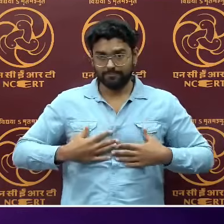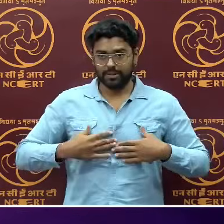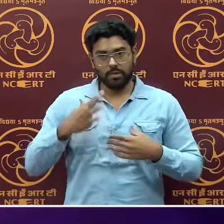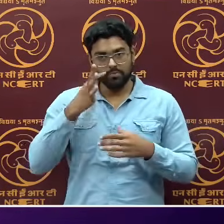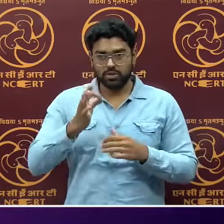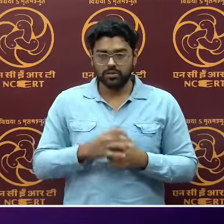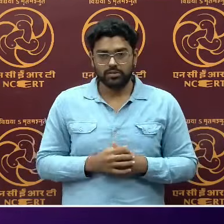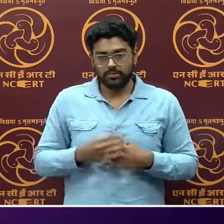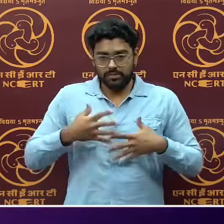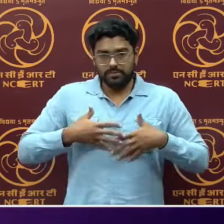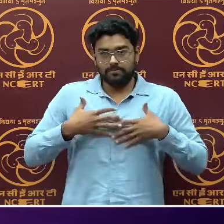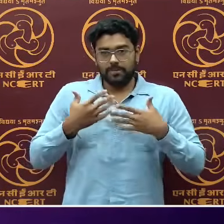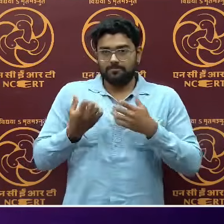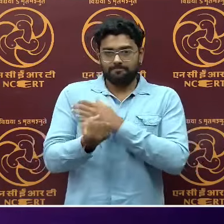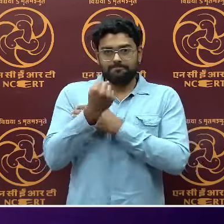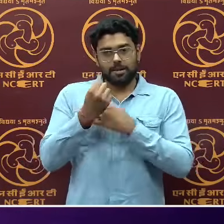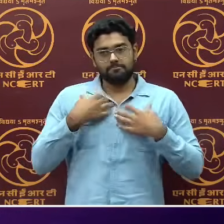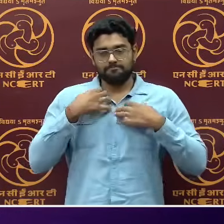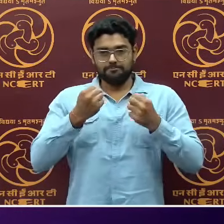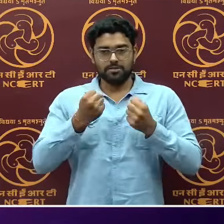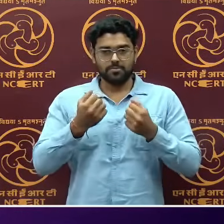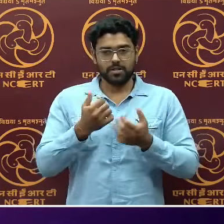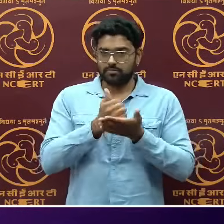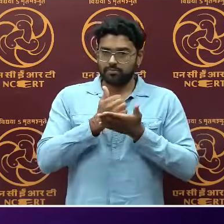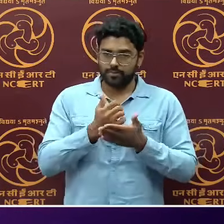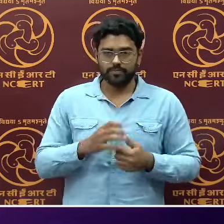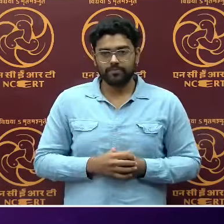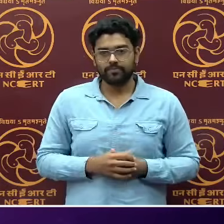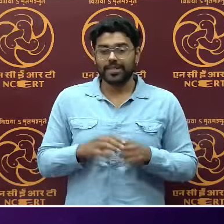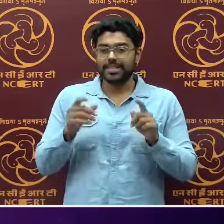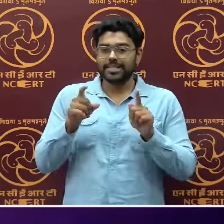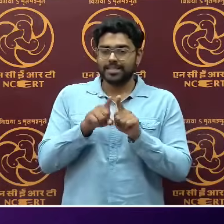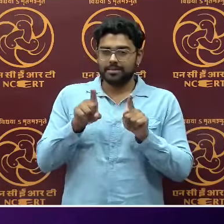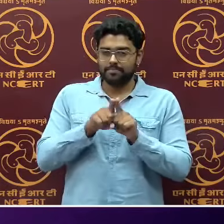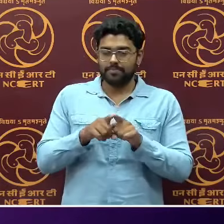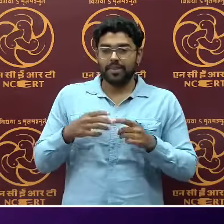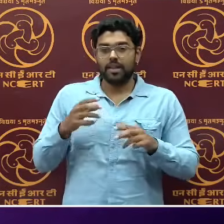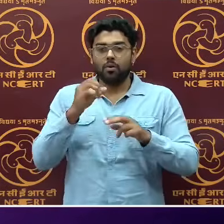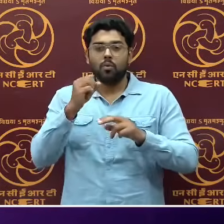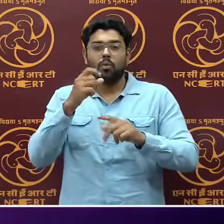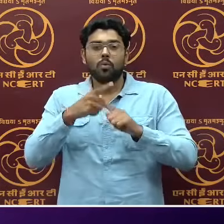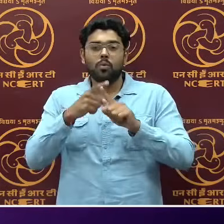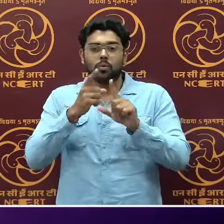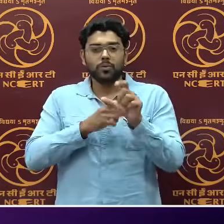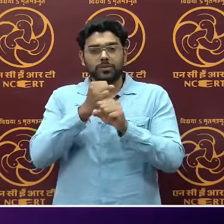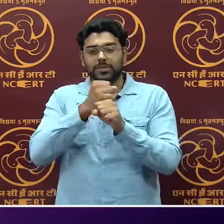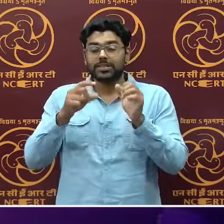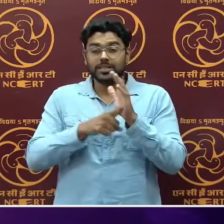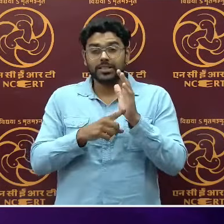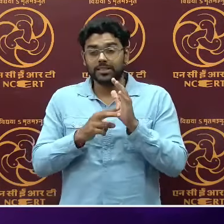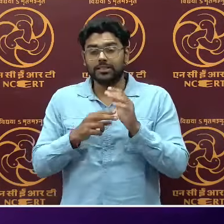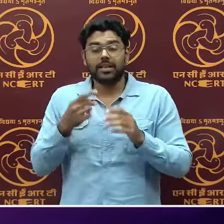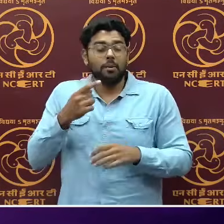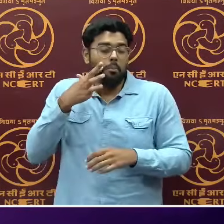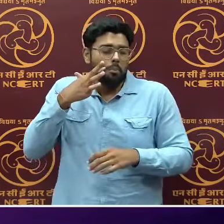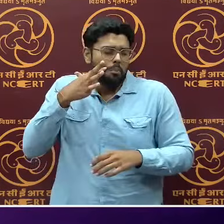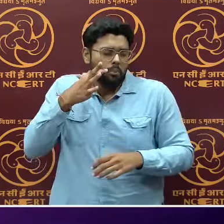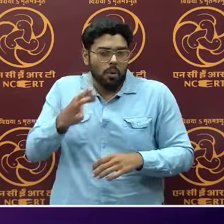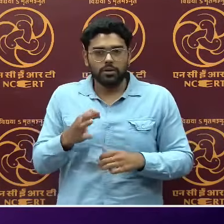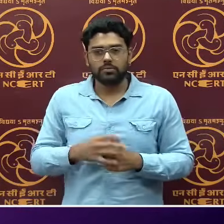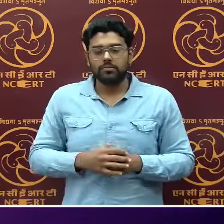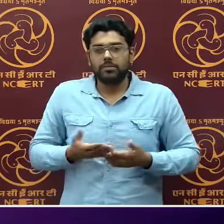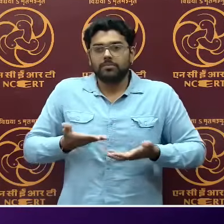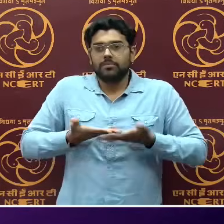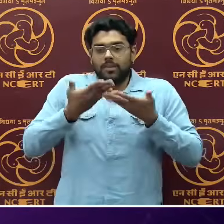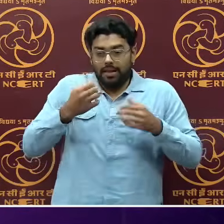are body building foods. Yes. Now oxygen, very important gas, because we are sustaining, the